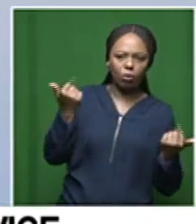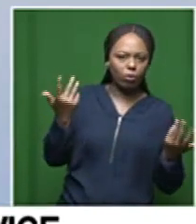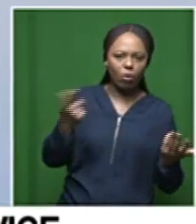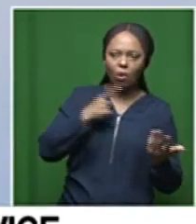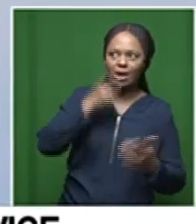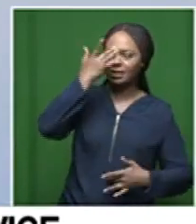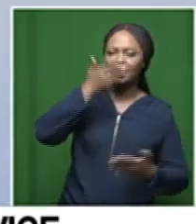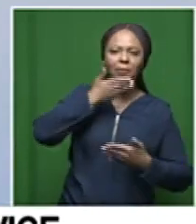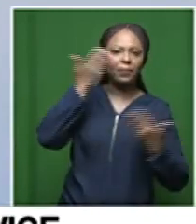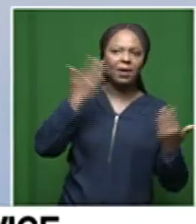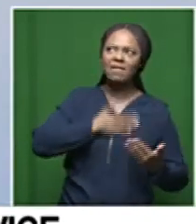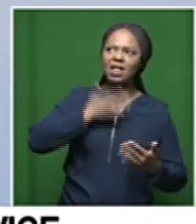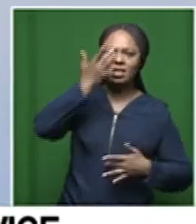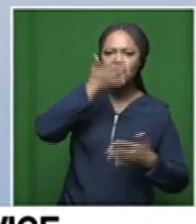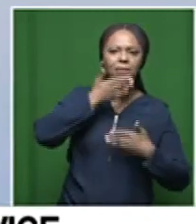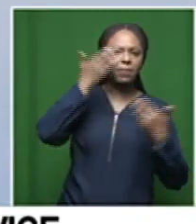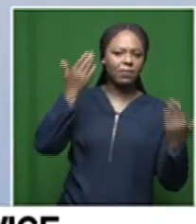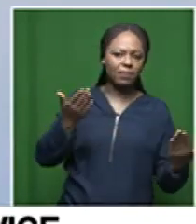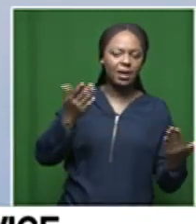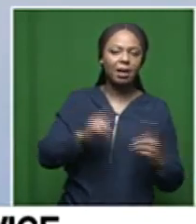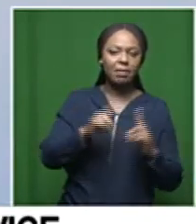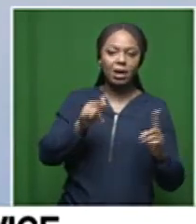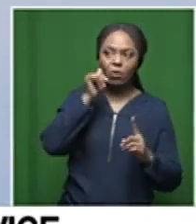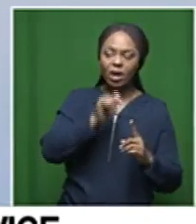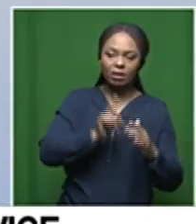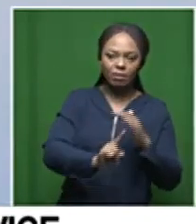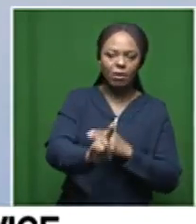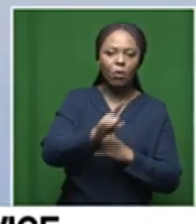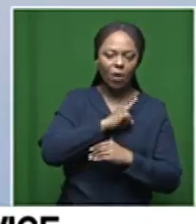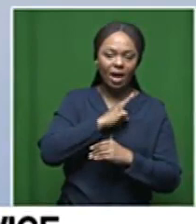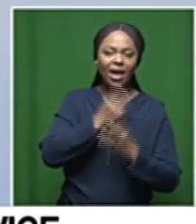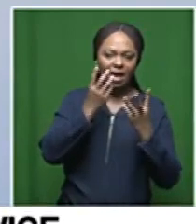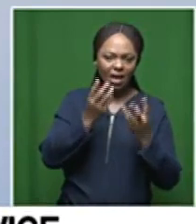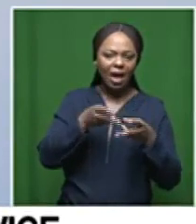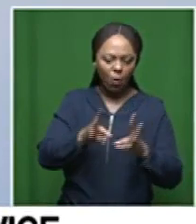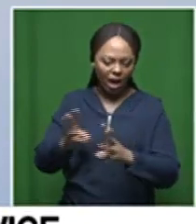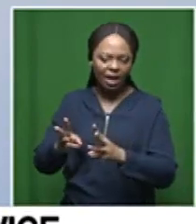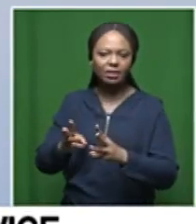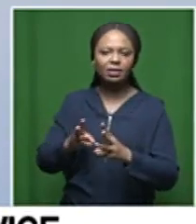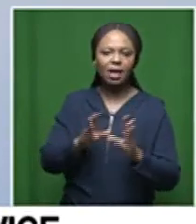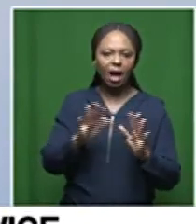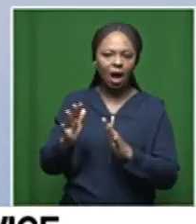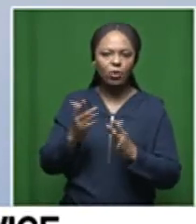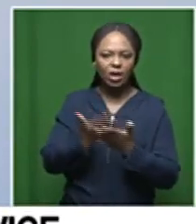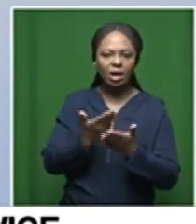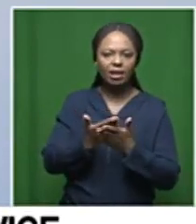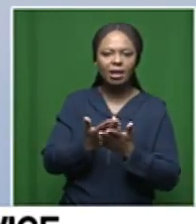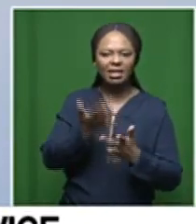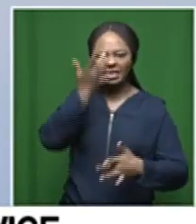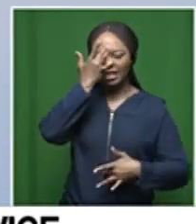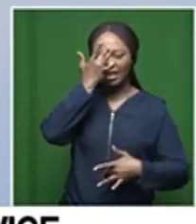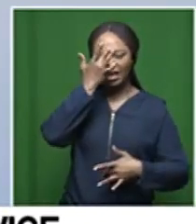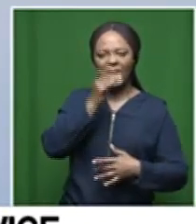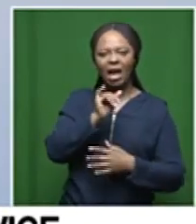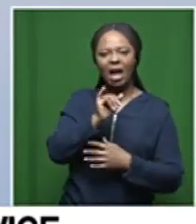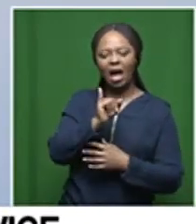as yet, because there are stages which lead to anemia. First and foremost, when one doesn't have sufficient iron, they start off